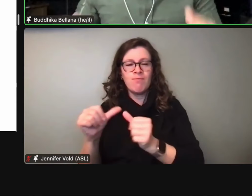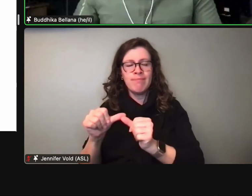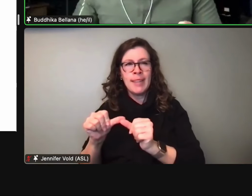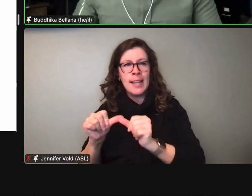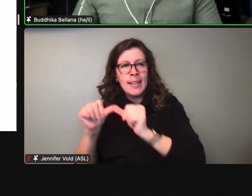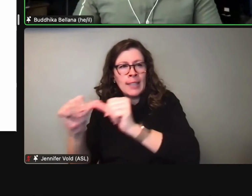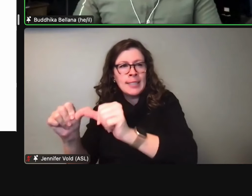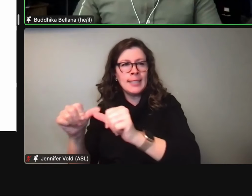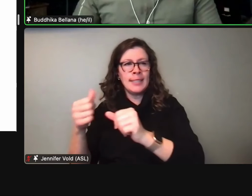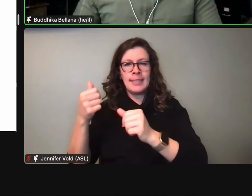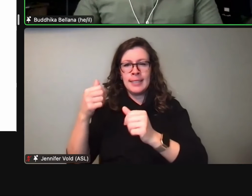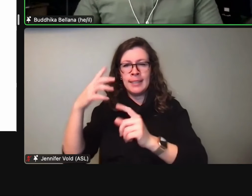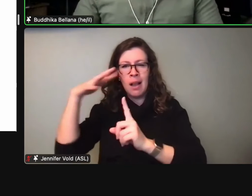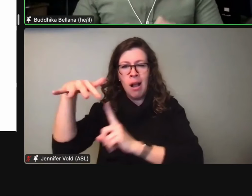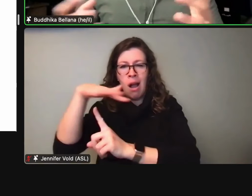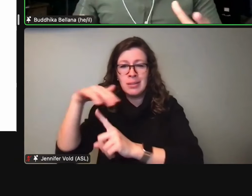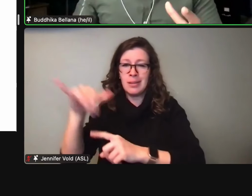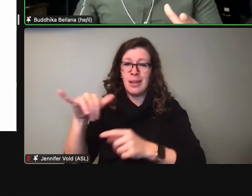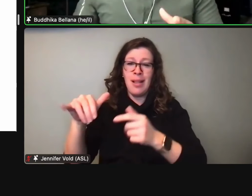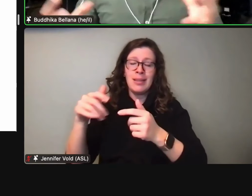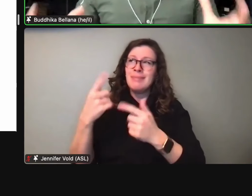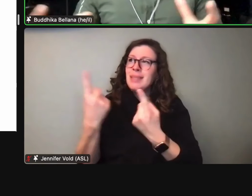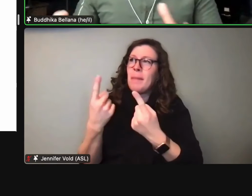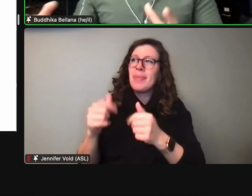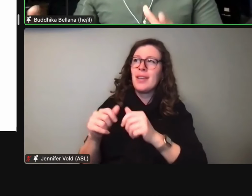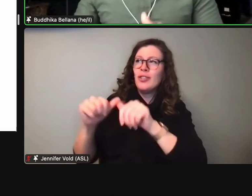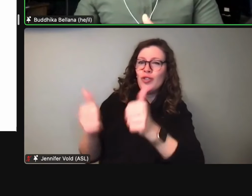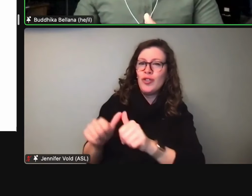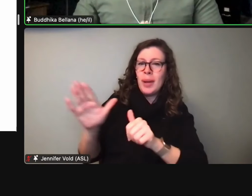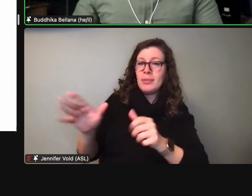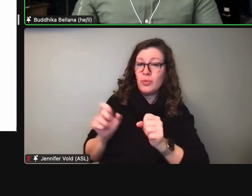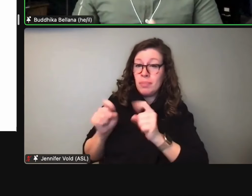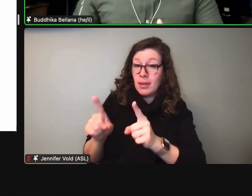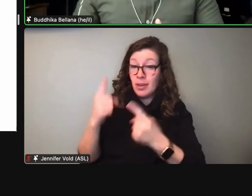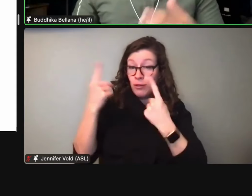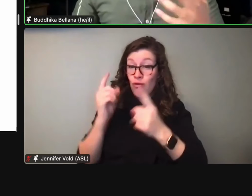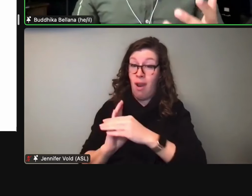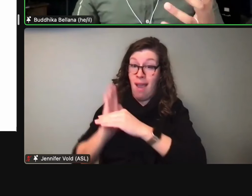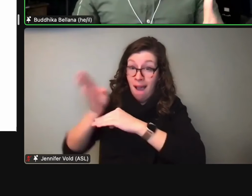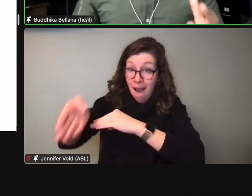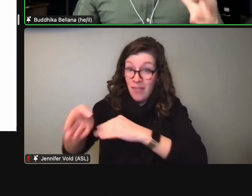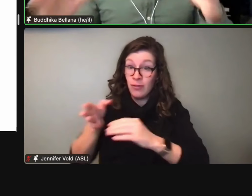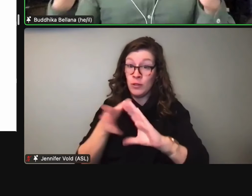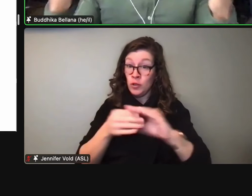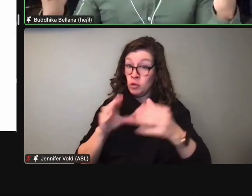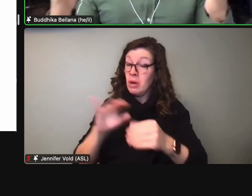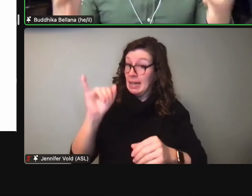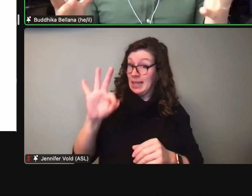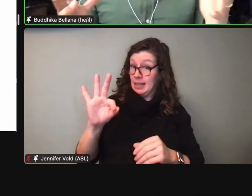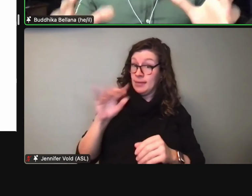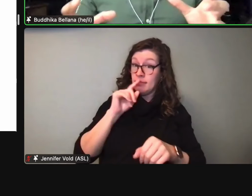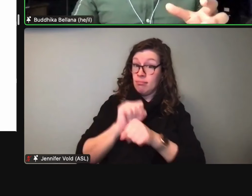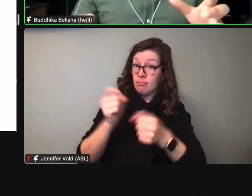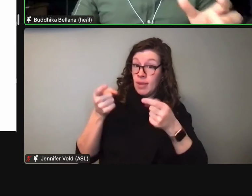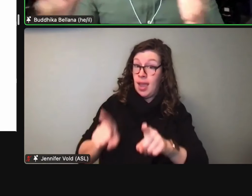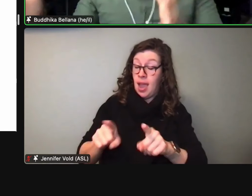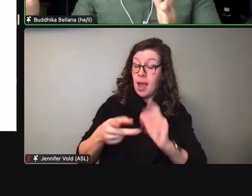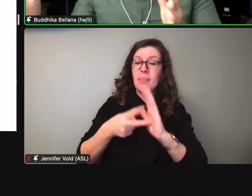that shapes spontaneous thought after reading the story actually ends, then you might expect the story